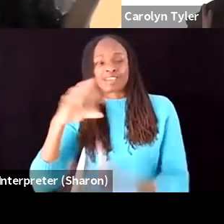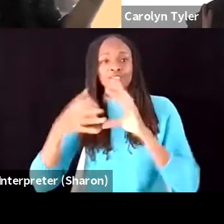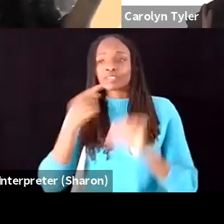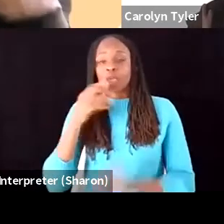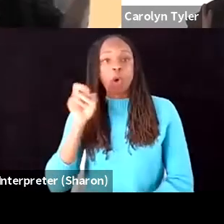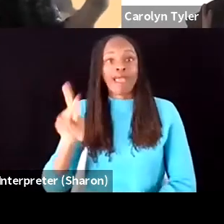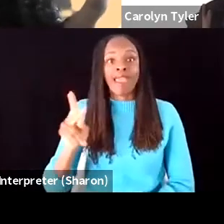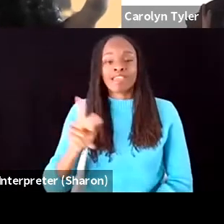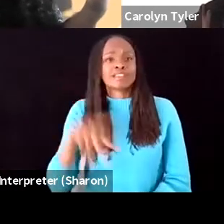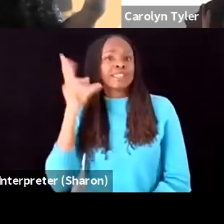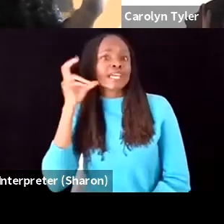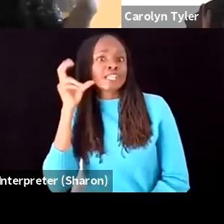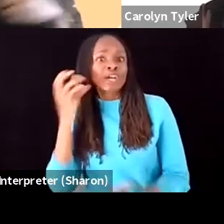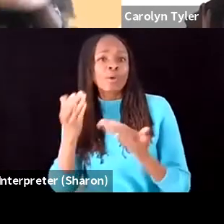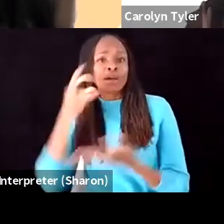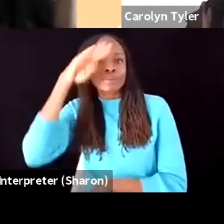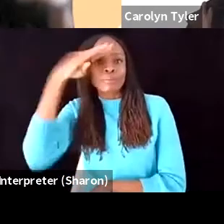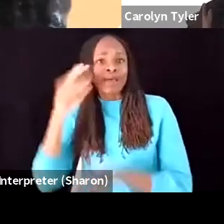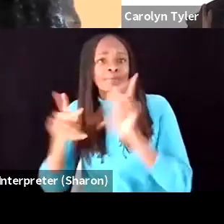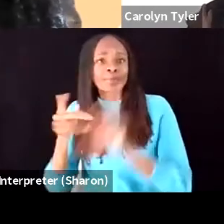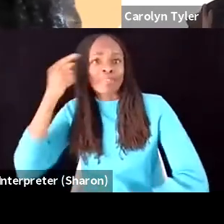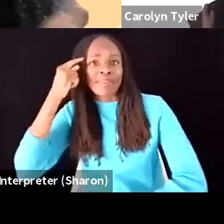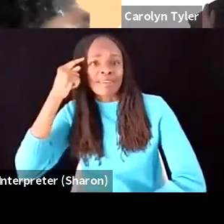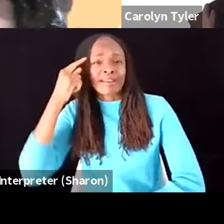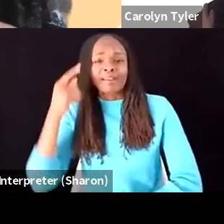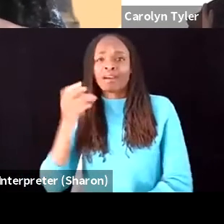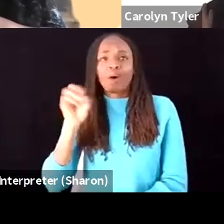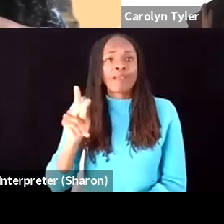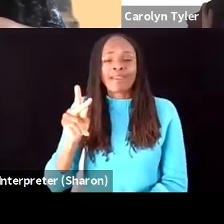go hear what Black folks think. Let's go to